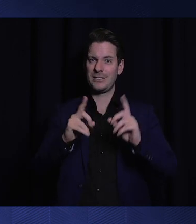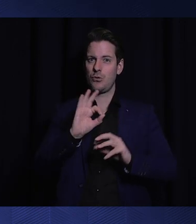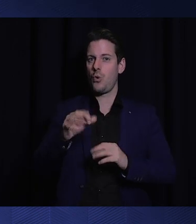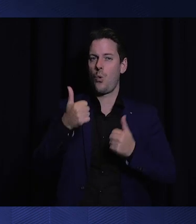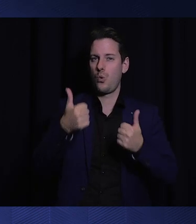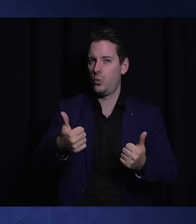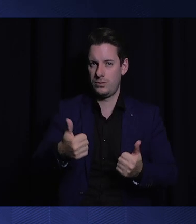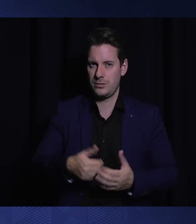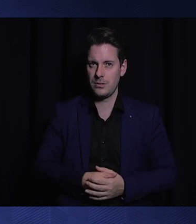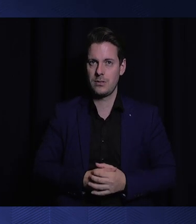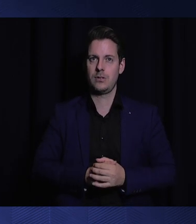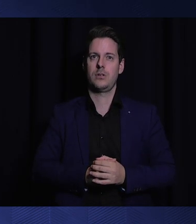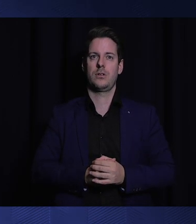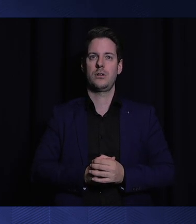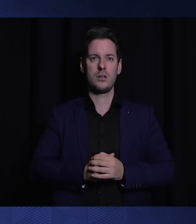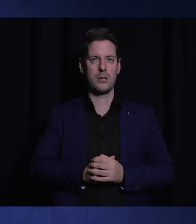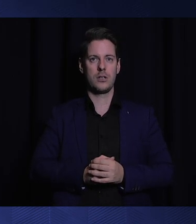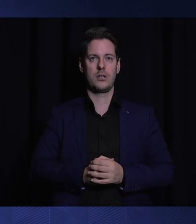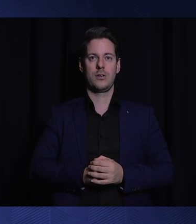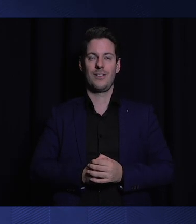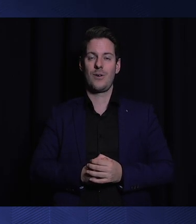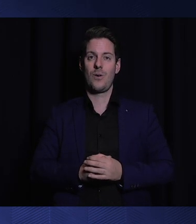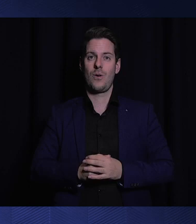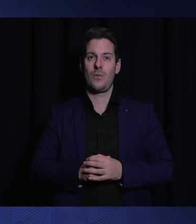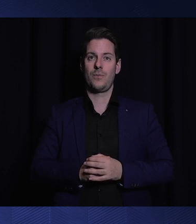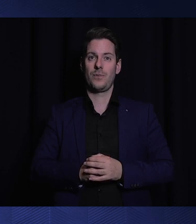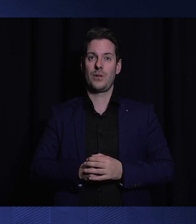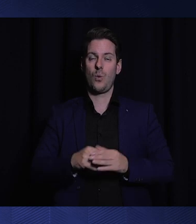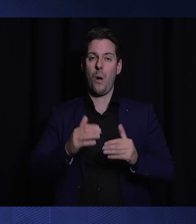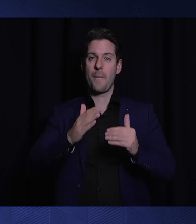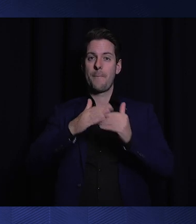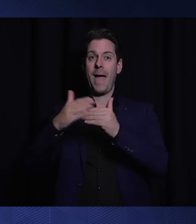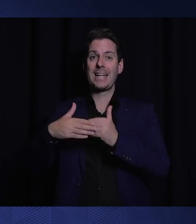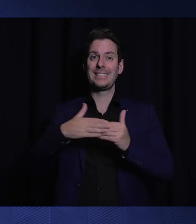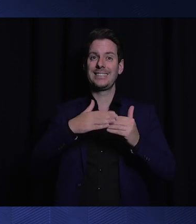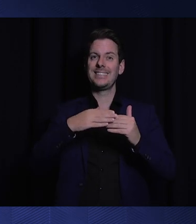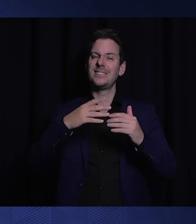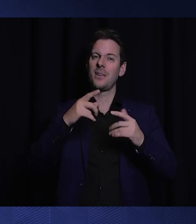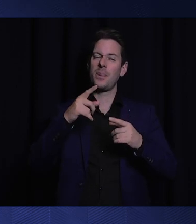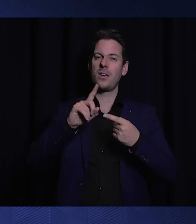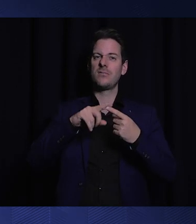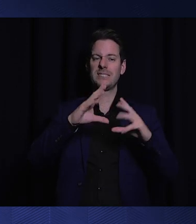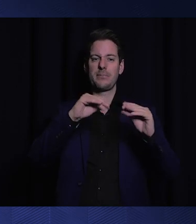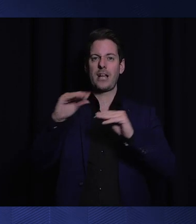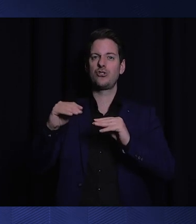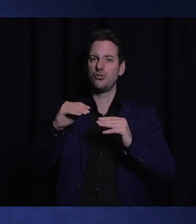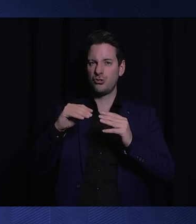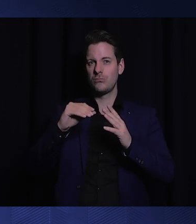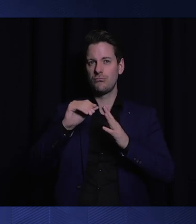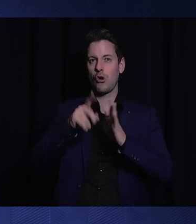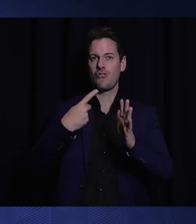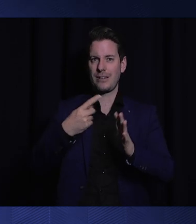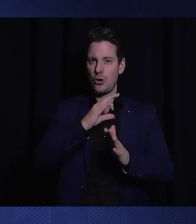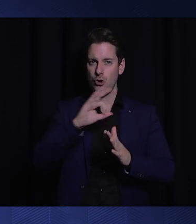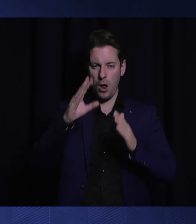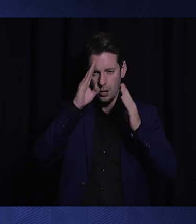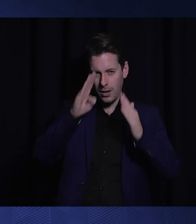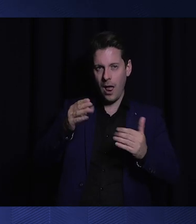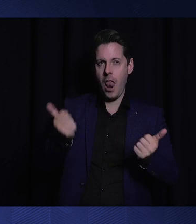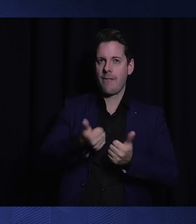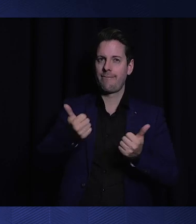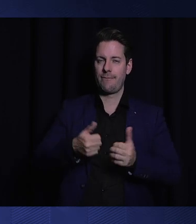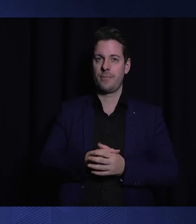the ecosystem services that we need to protect us. One of the key points I made previously is that we shouldn't